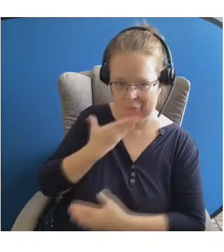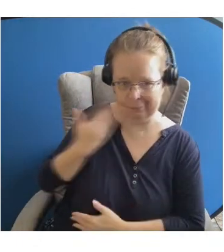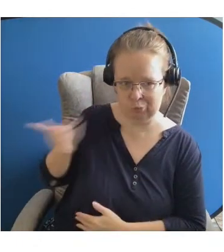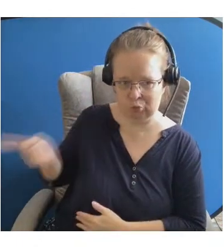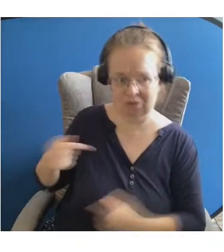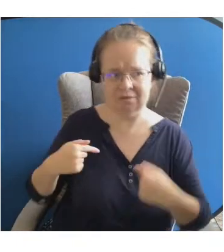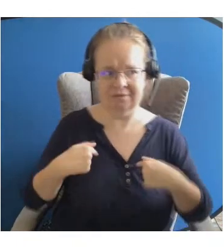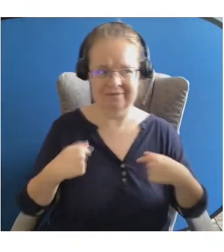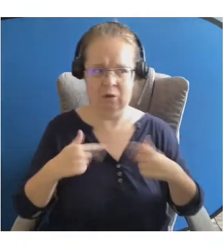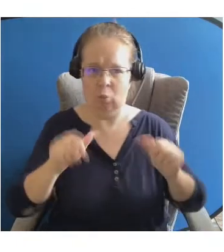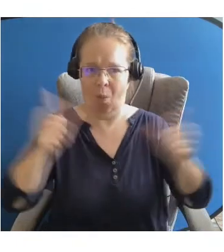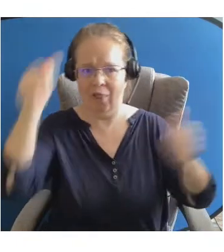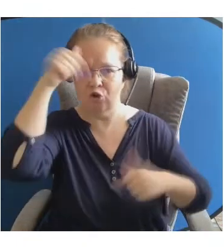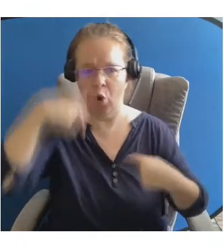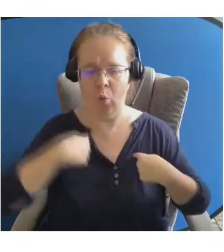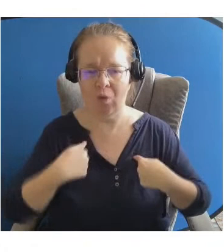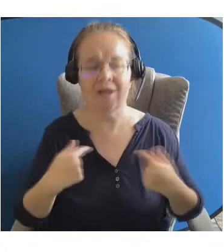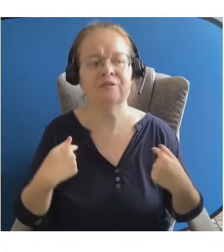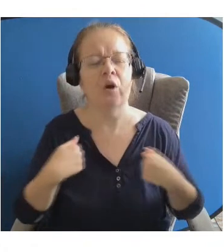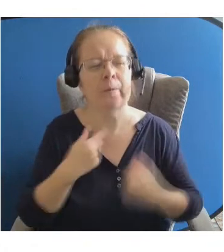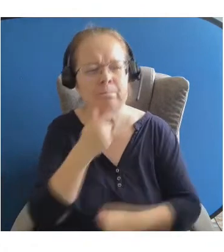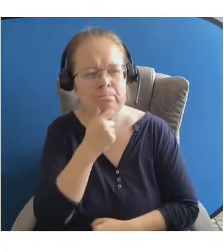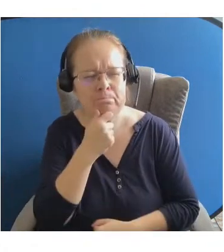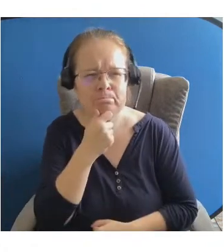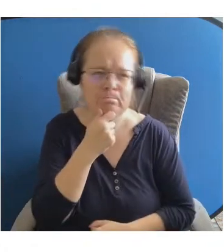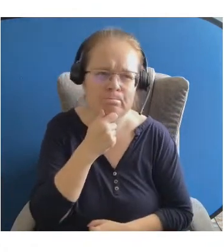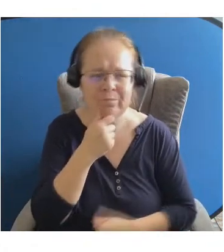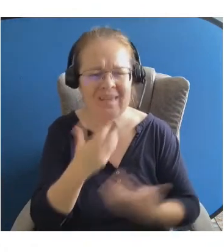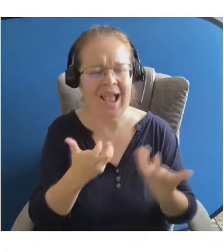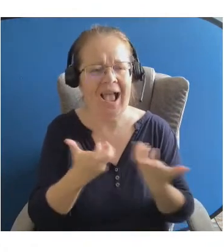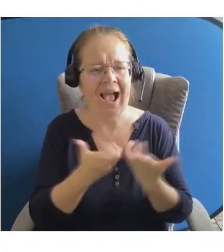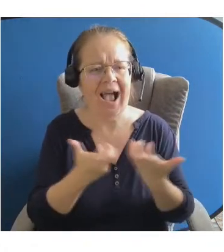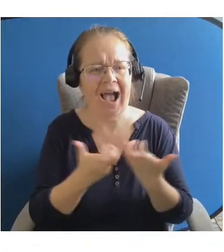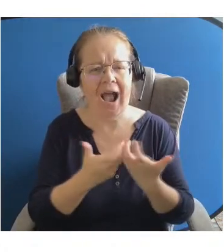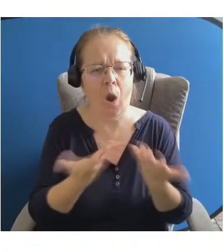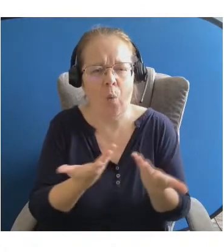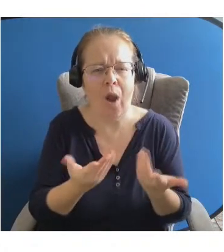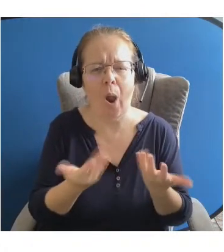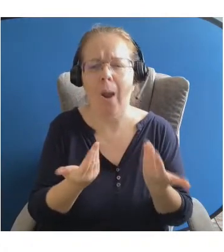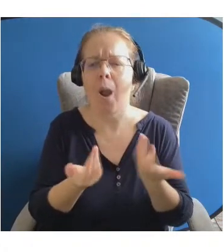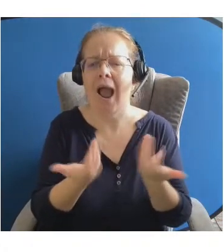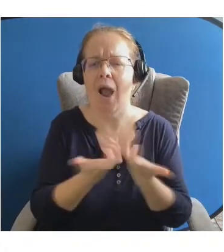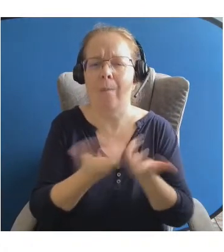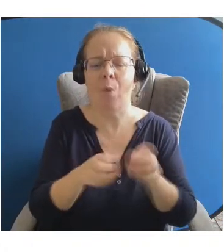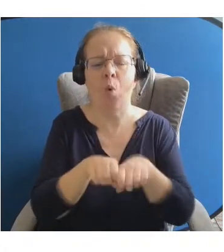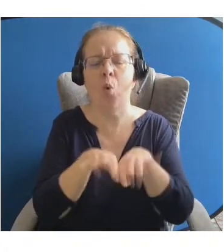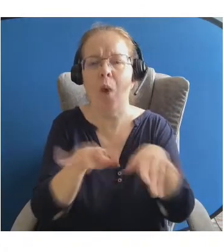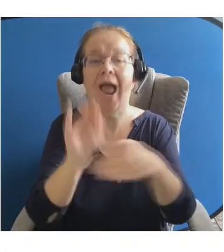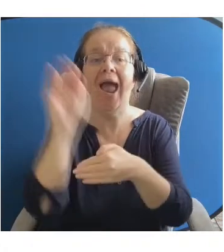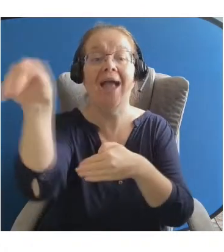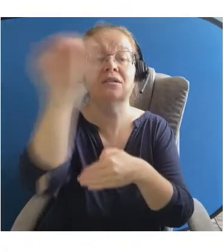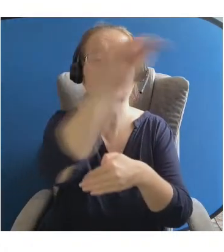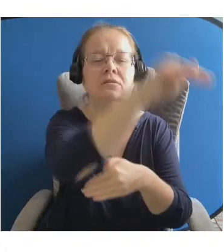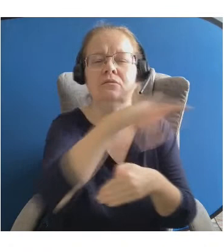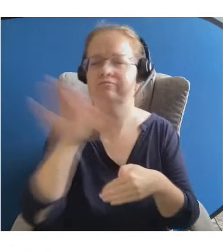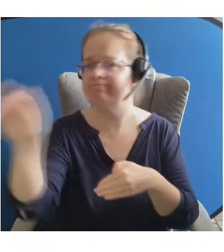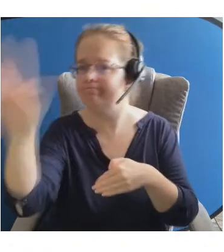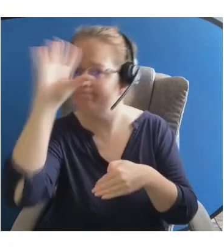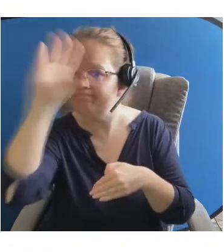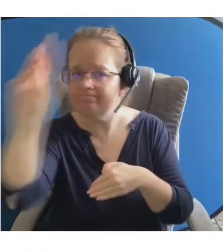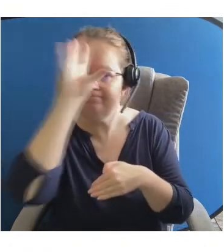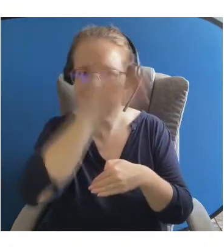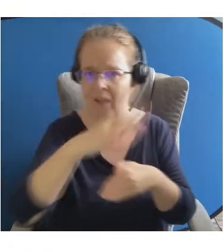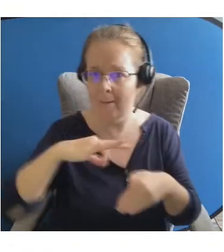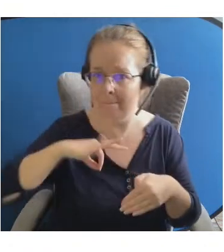to do now is really, how do we speak out much more externally about the benefits and the importance